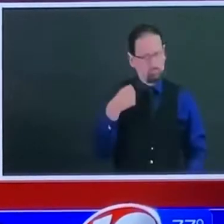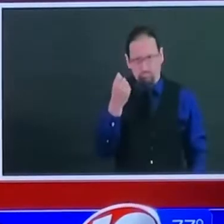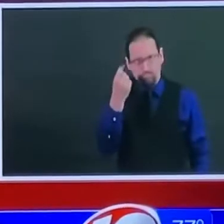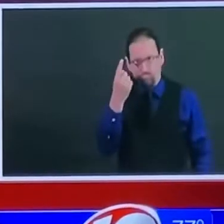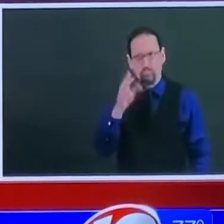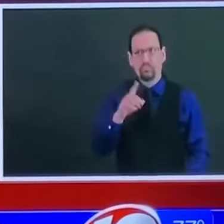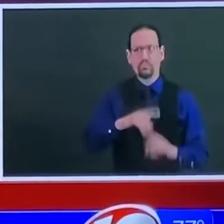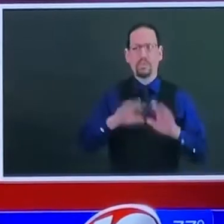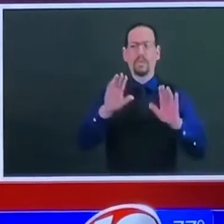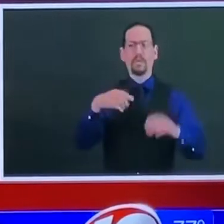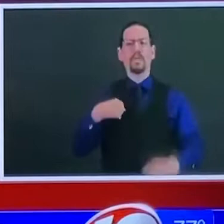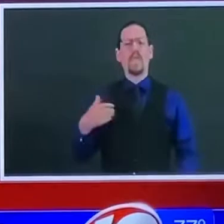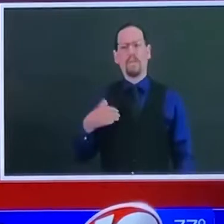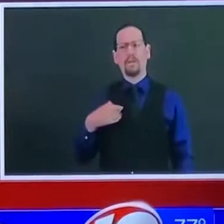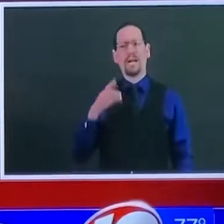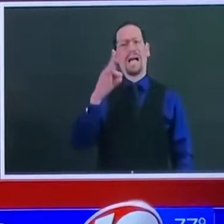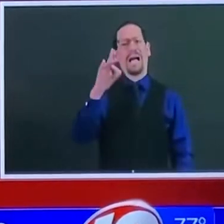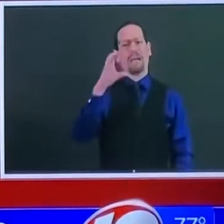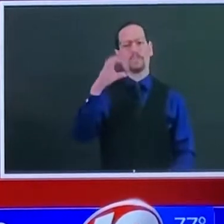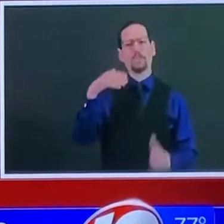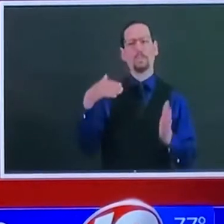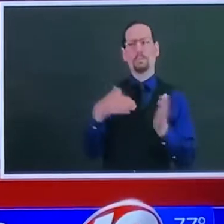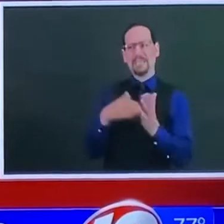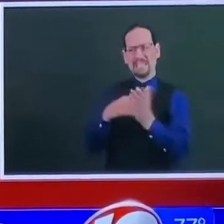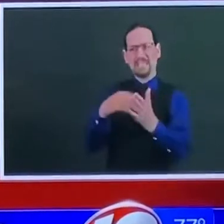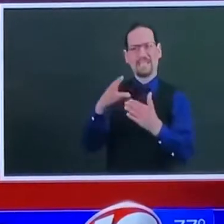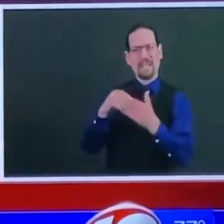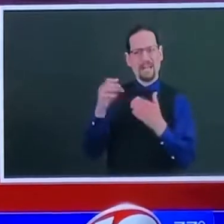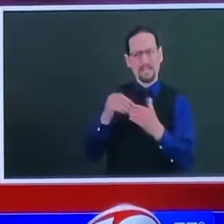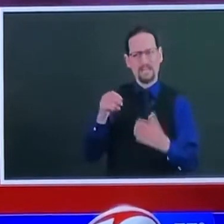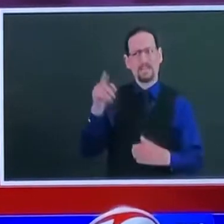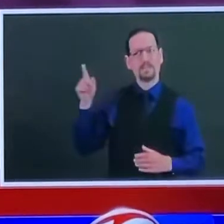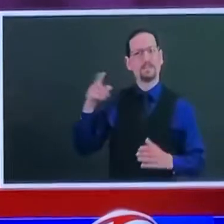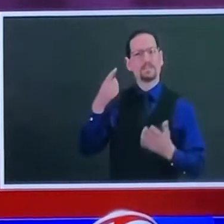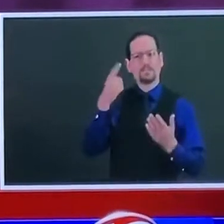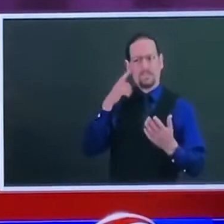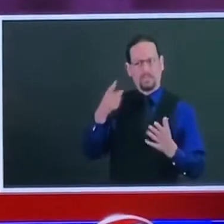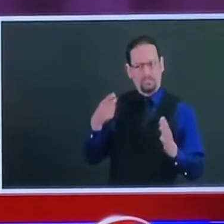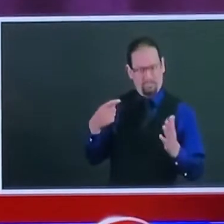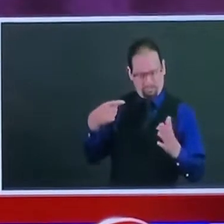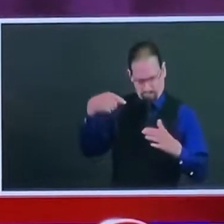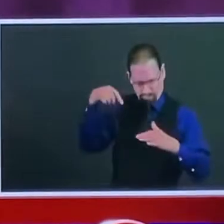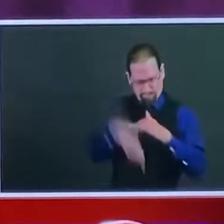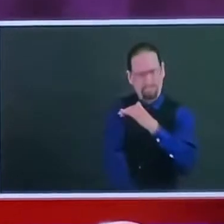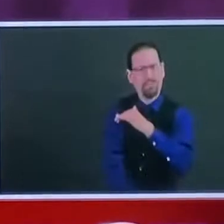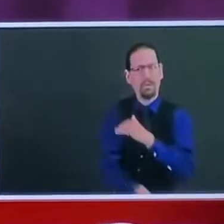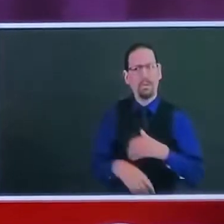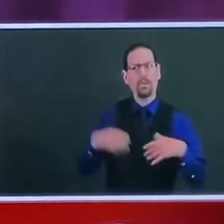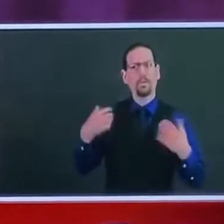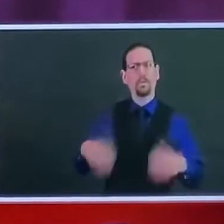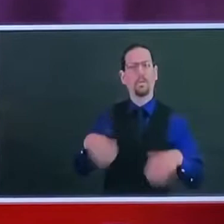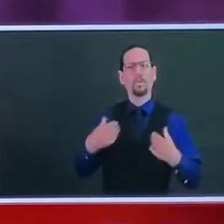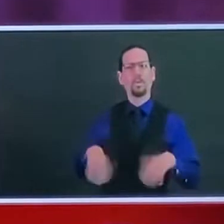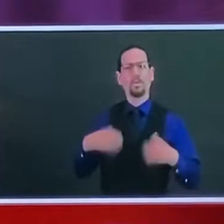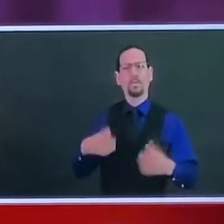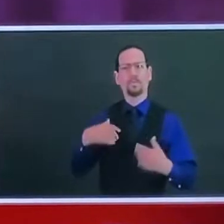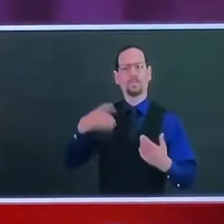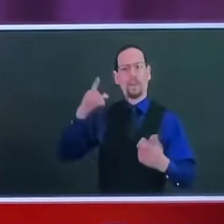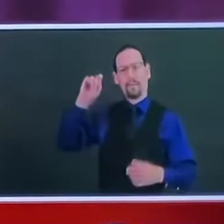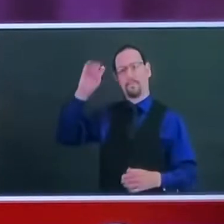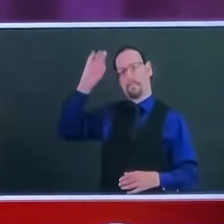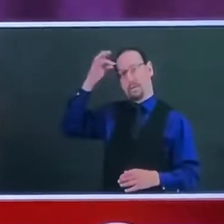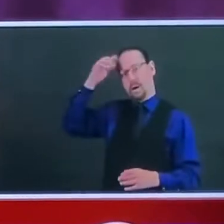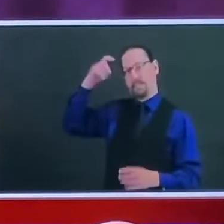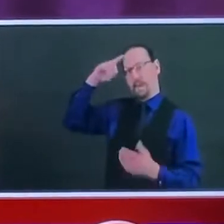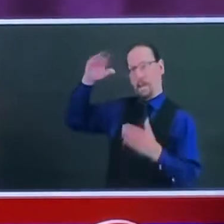$800 million deficit. As I stand here today, I am hopeful that the federal government is going to do the right